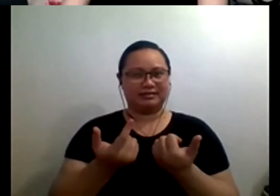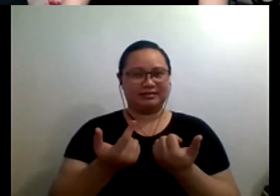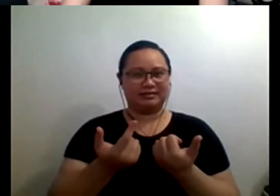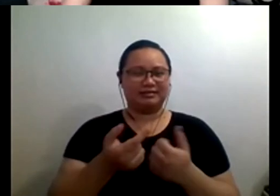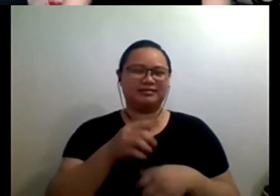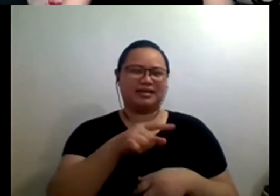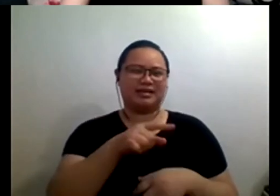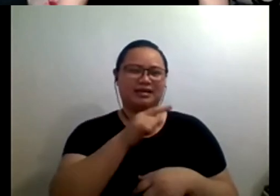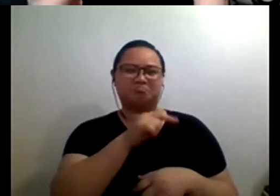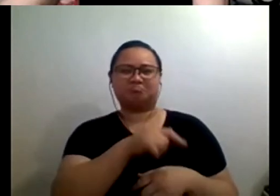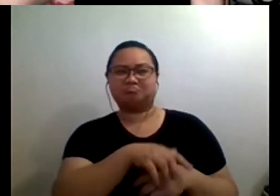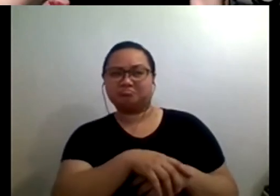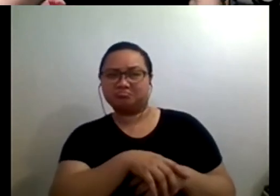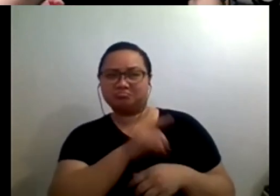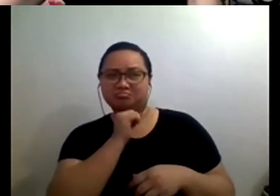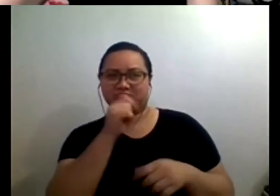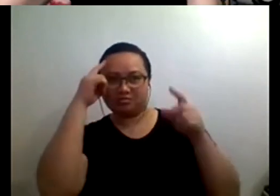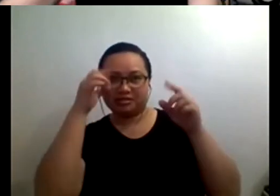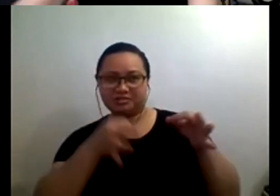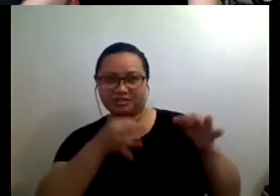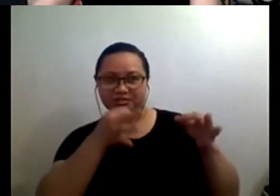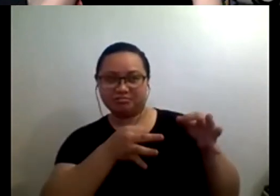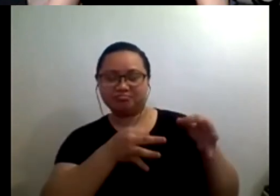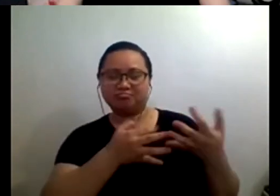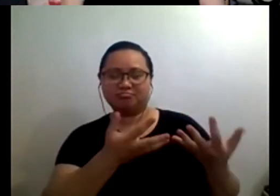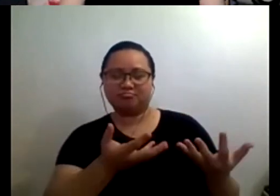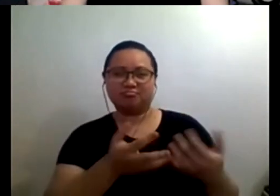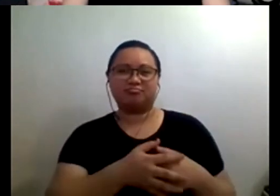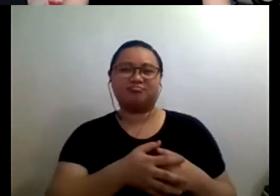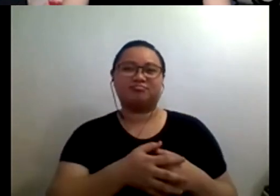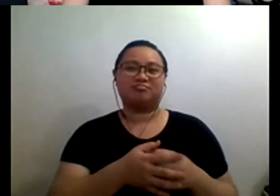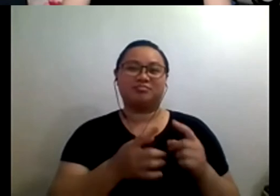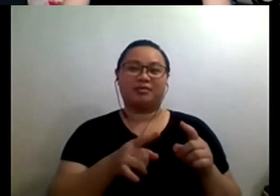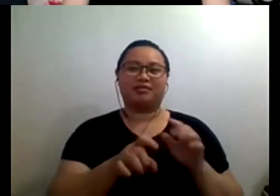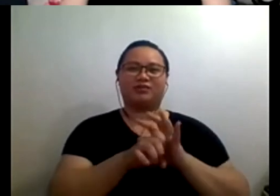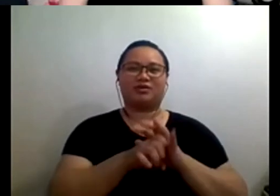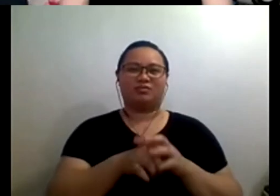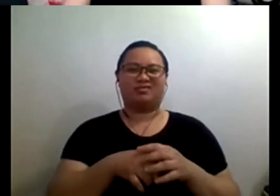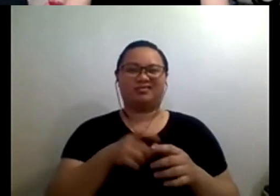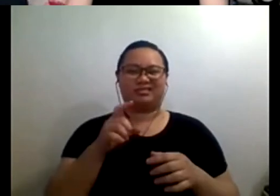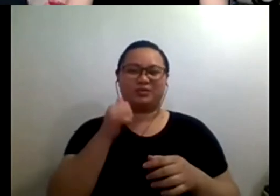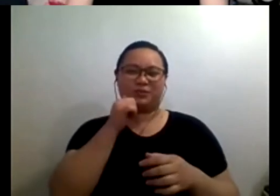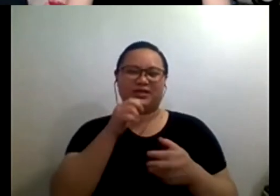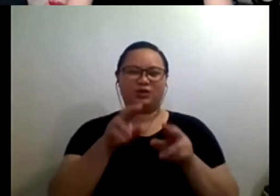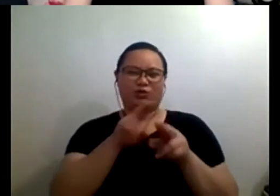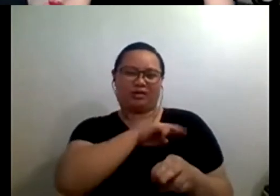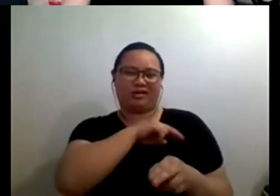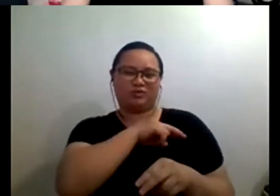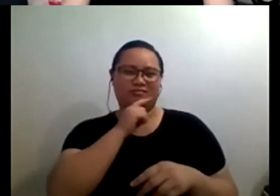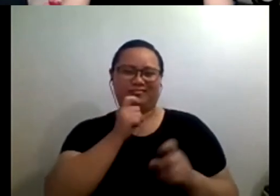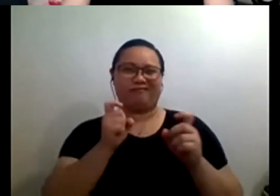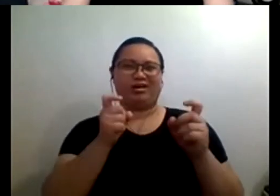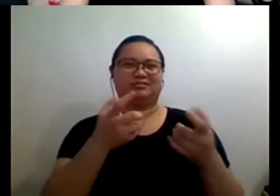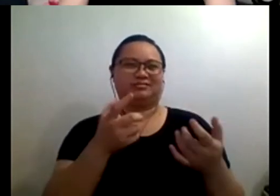doubt. You know, not judging first. When you're so tempted to do it,